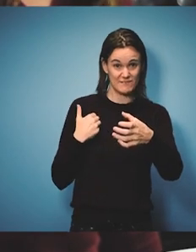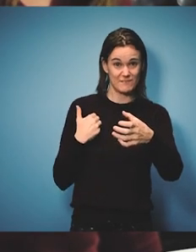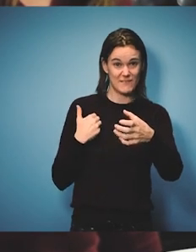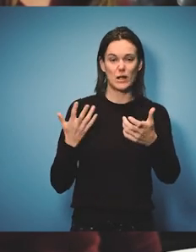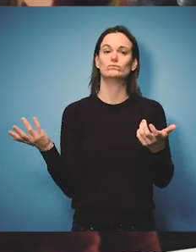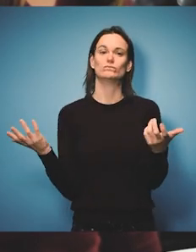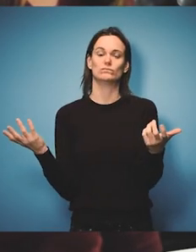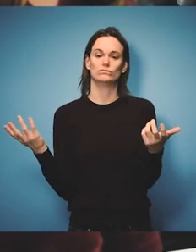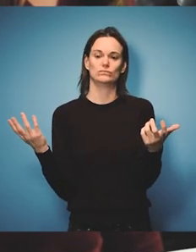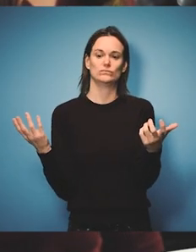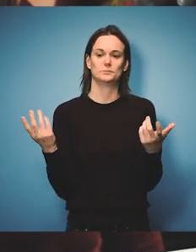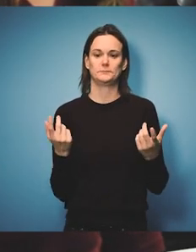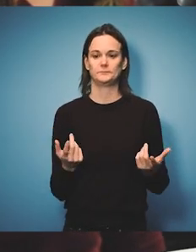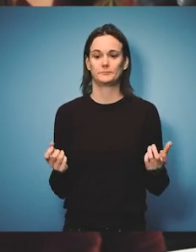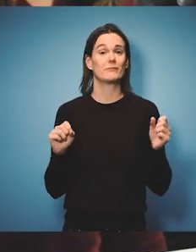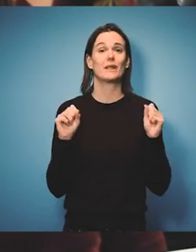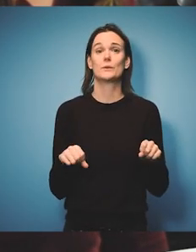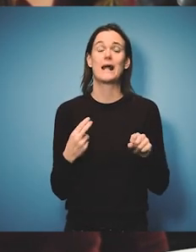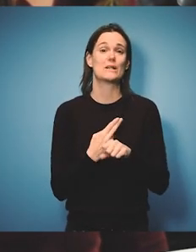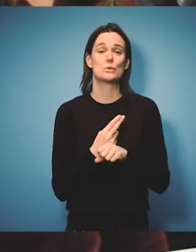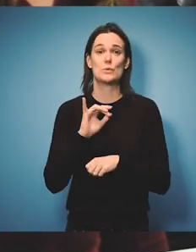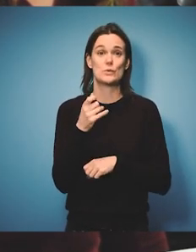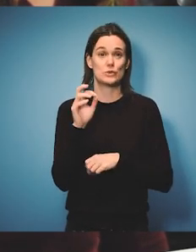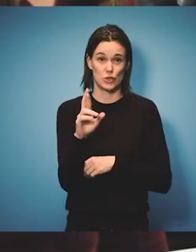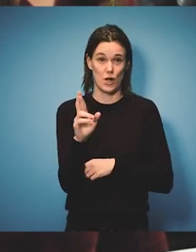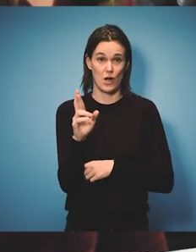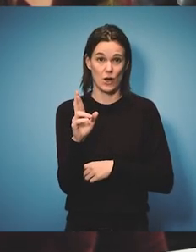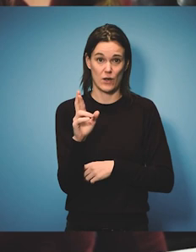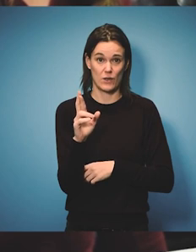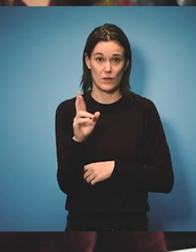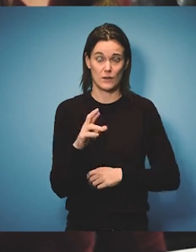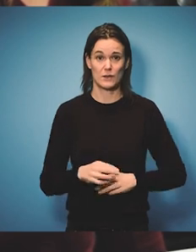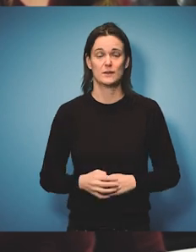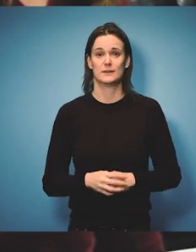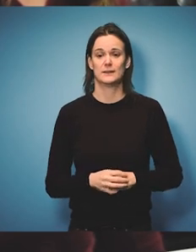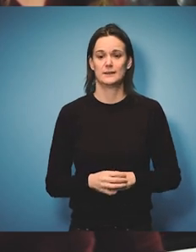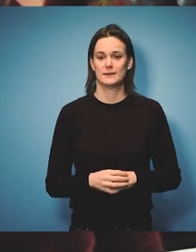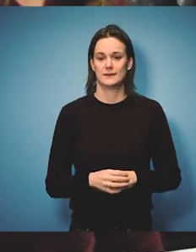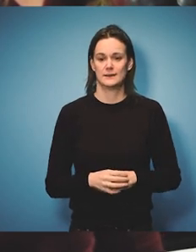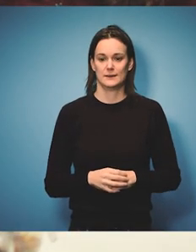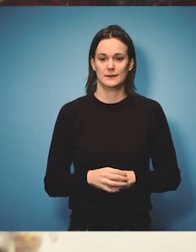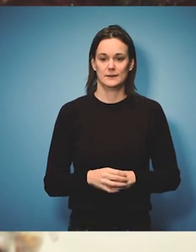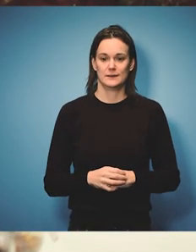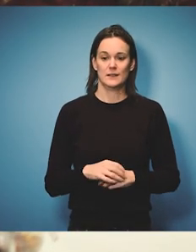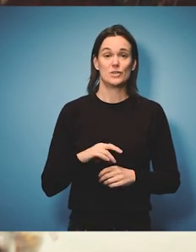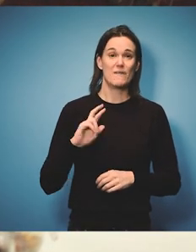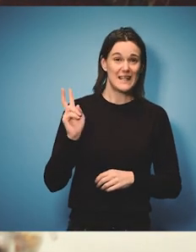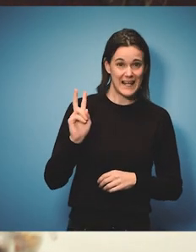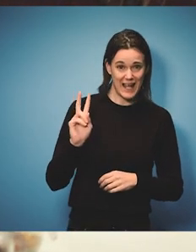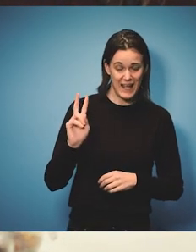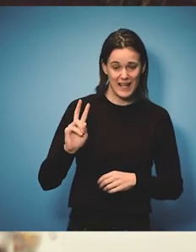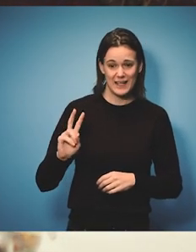Like, absolutely. So what we can do as well is you can do everything Kelly just did in a mason jar. So I'm gonna take a little